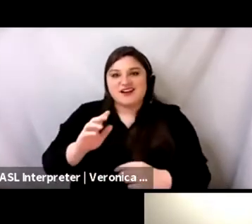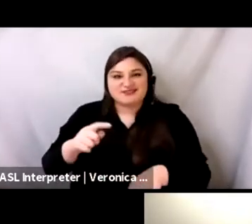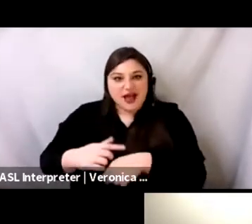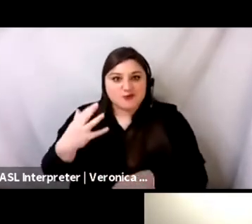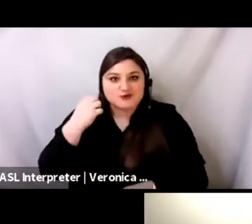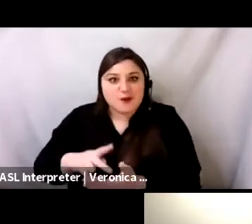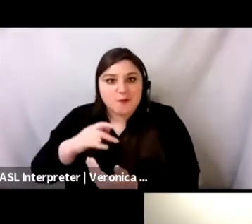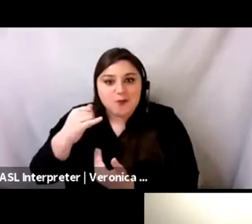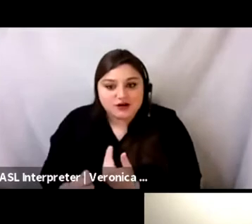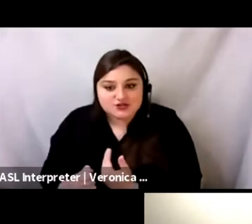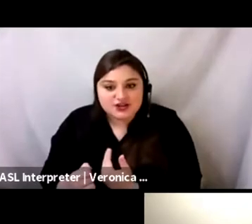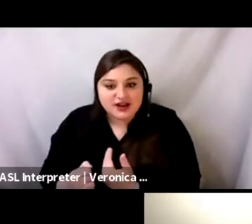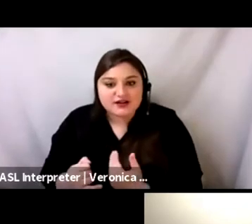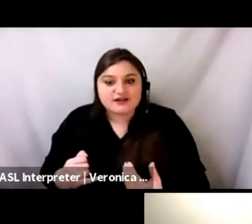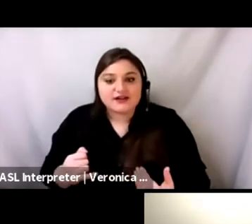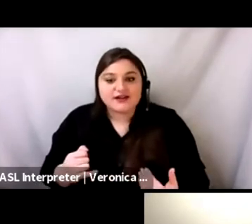the